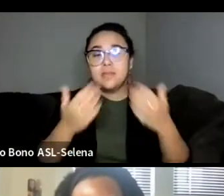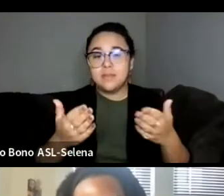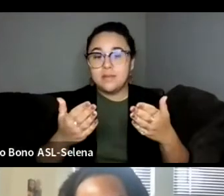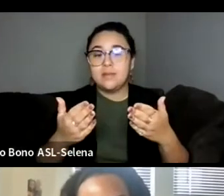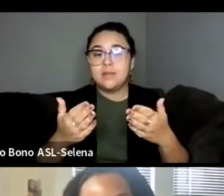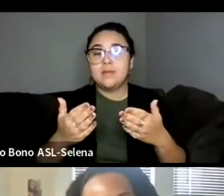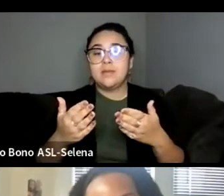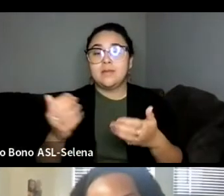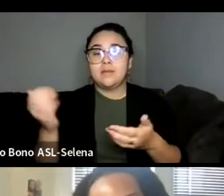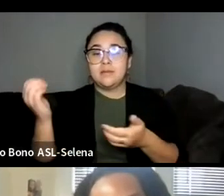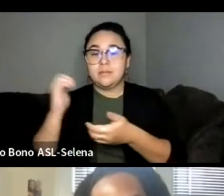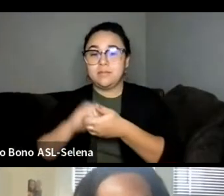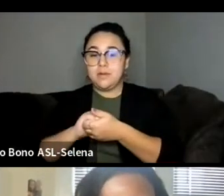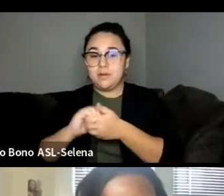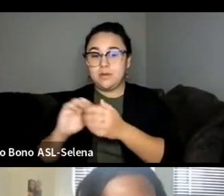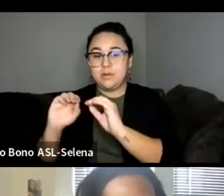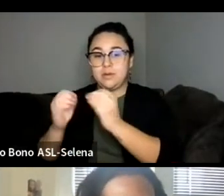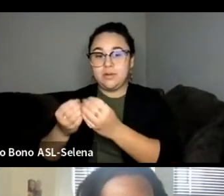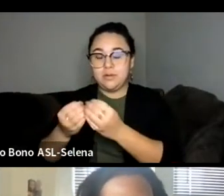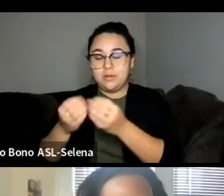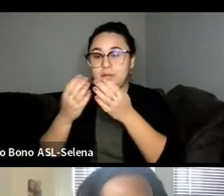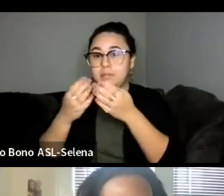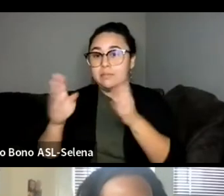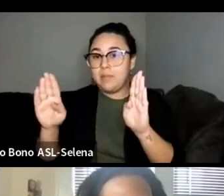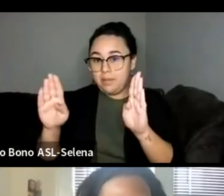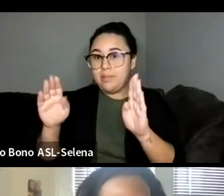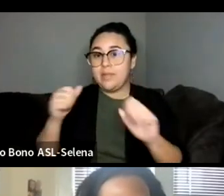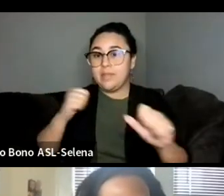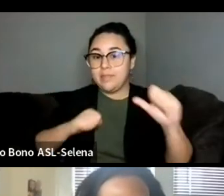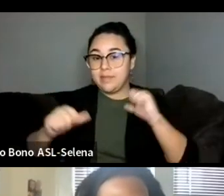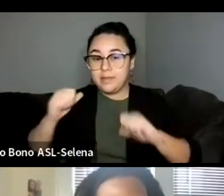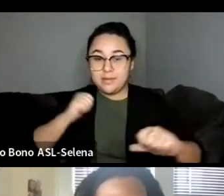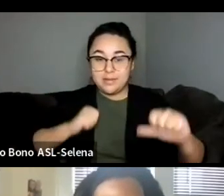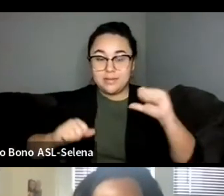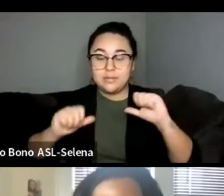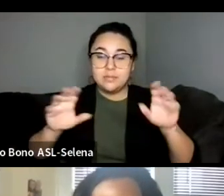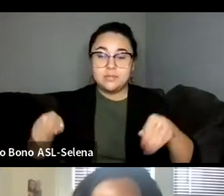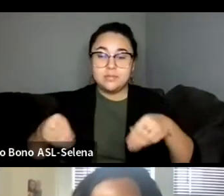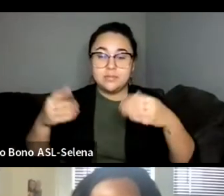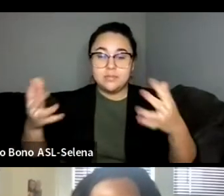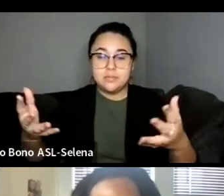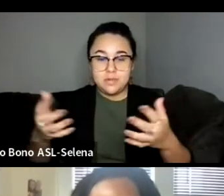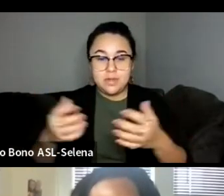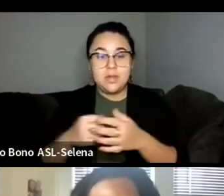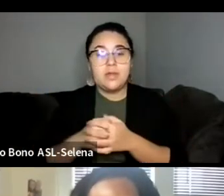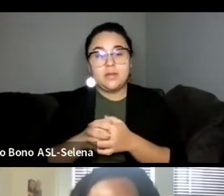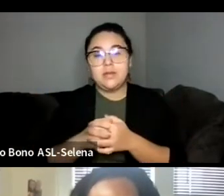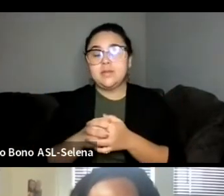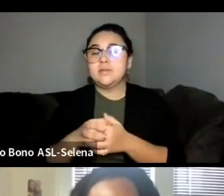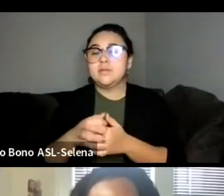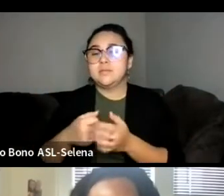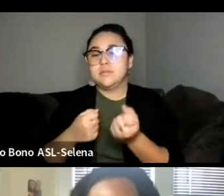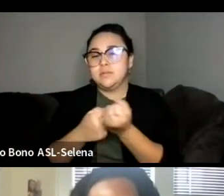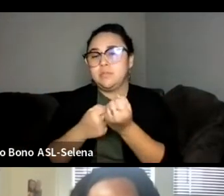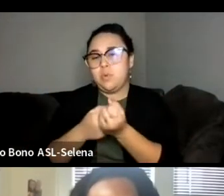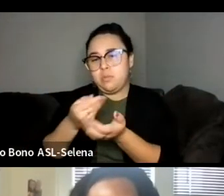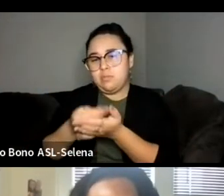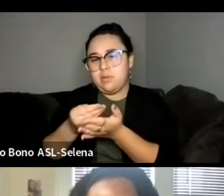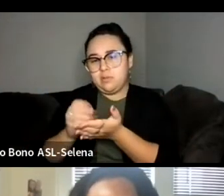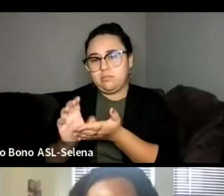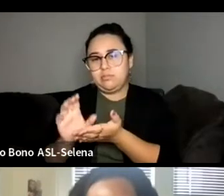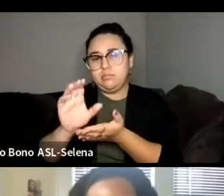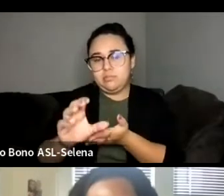our partner organization, the Public Theater, for providing the sponsorship that makes this